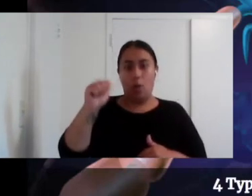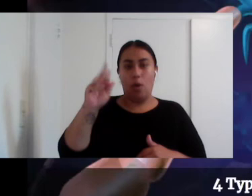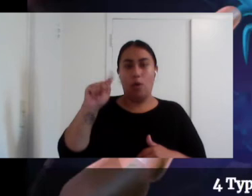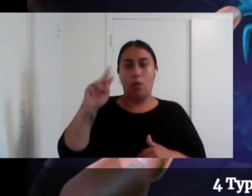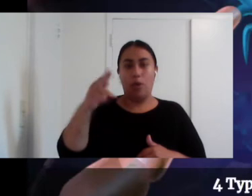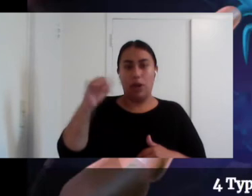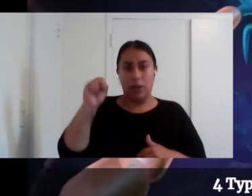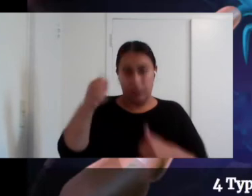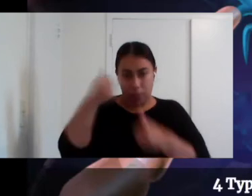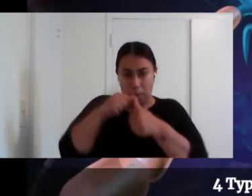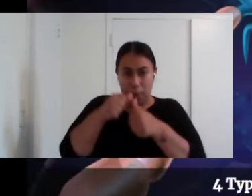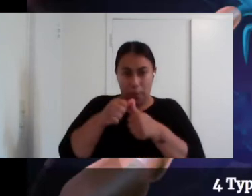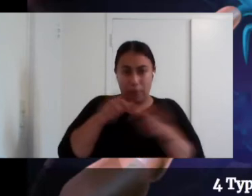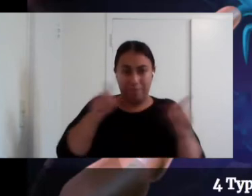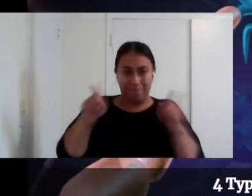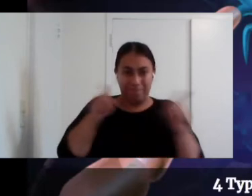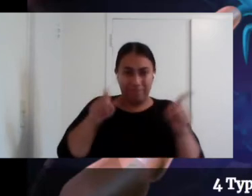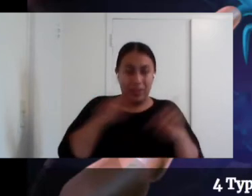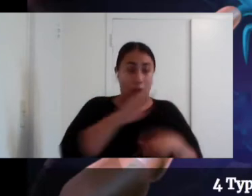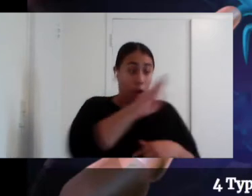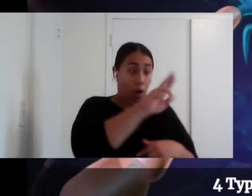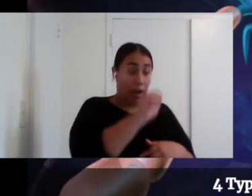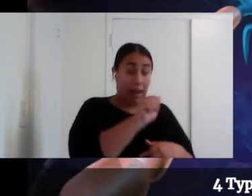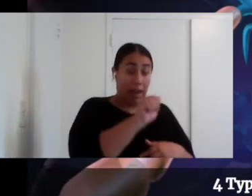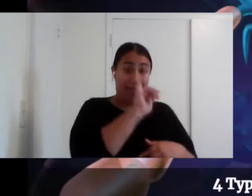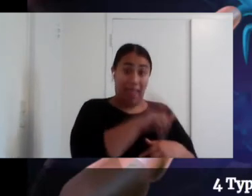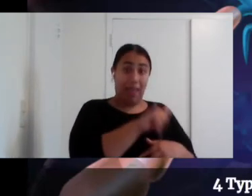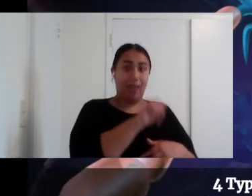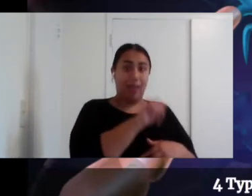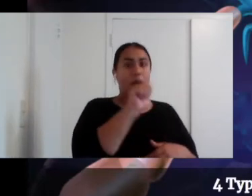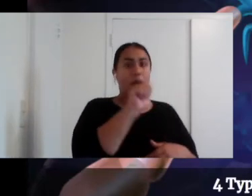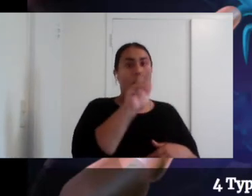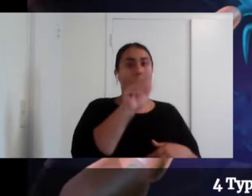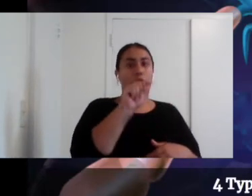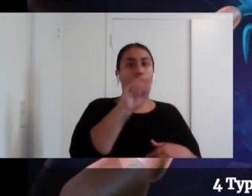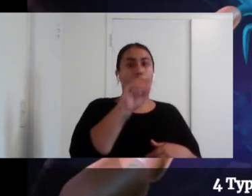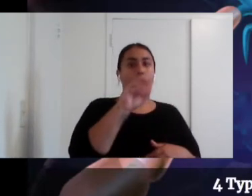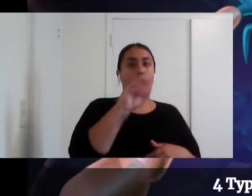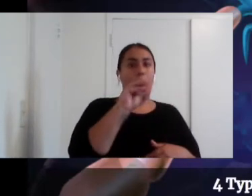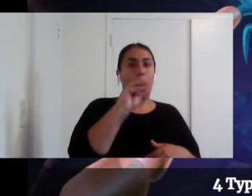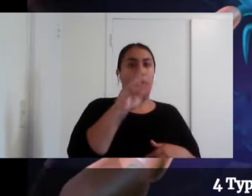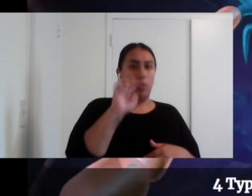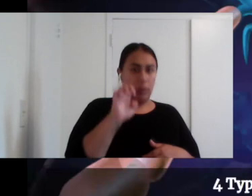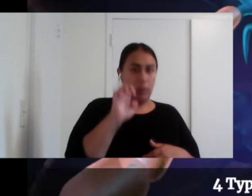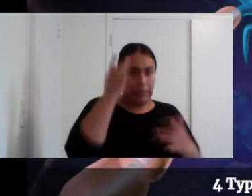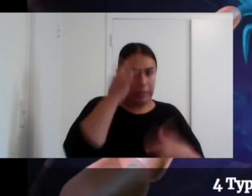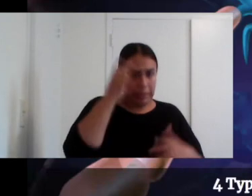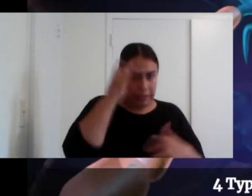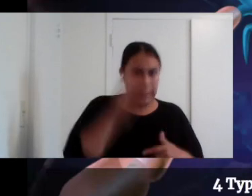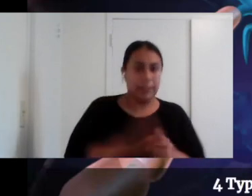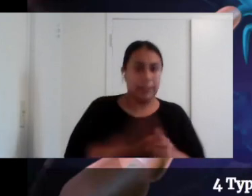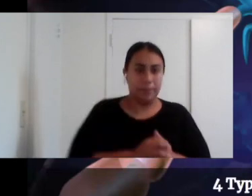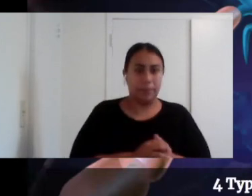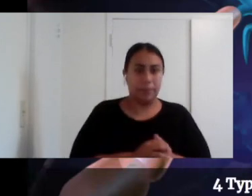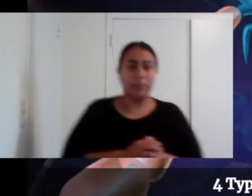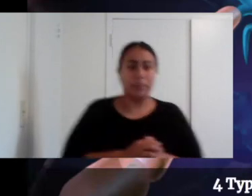that in mind, coming back to MS, because it is a type 2 hypersensitivity, we are unsure of the cause, which means that it is